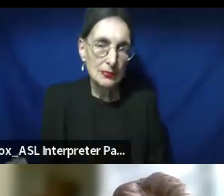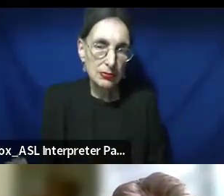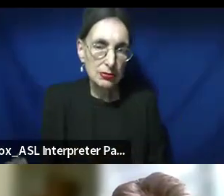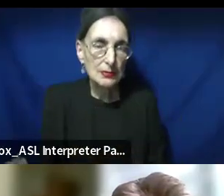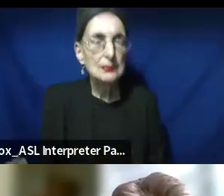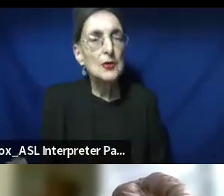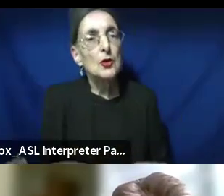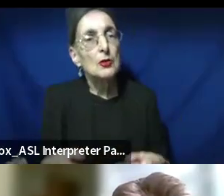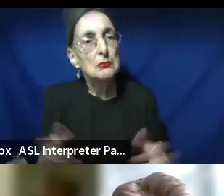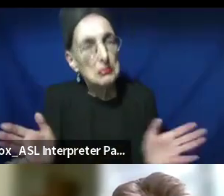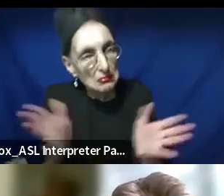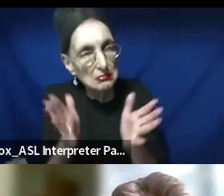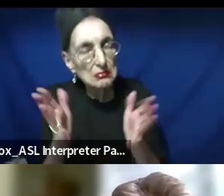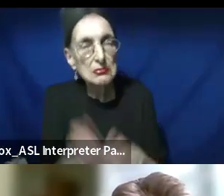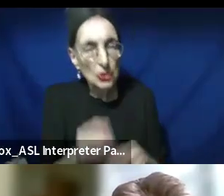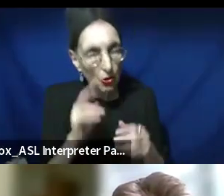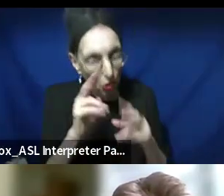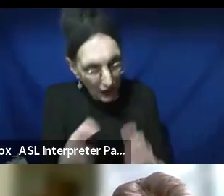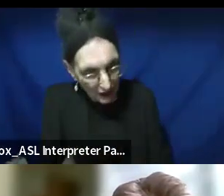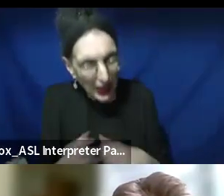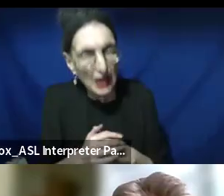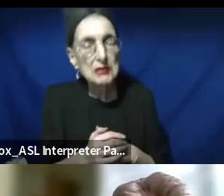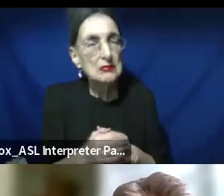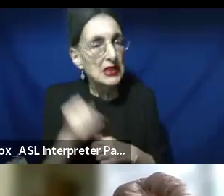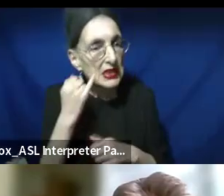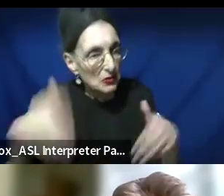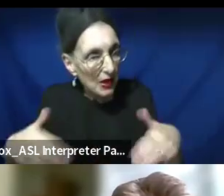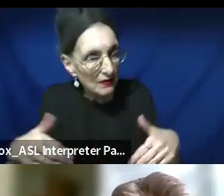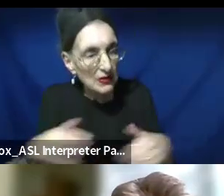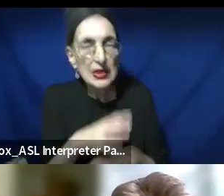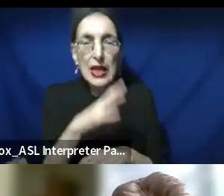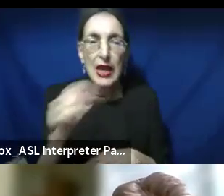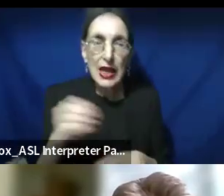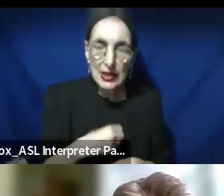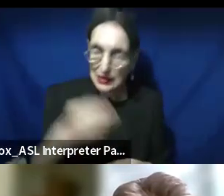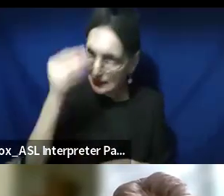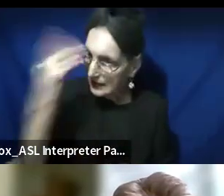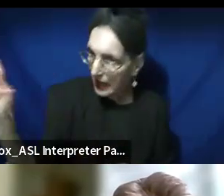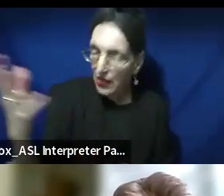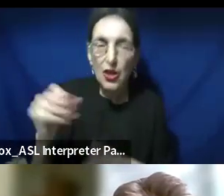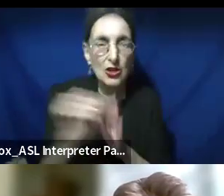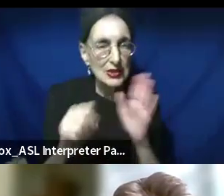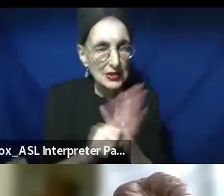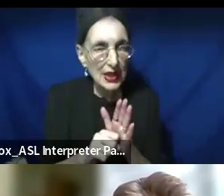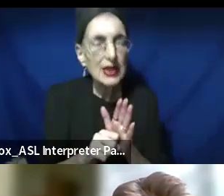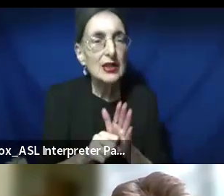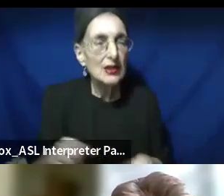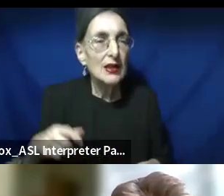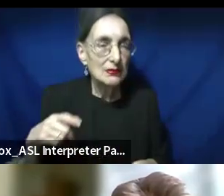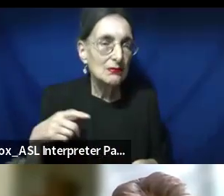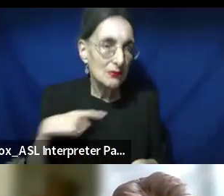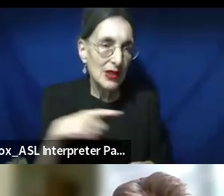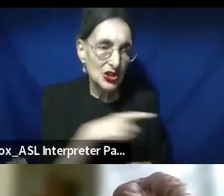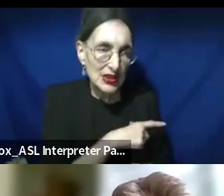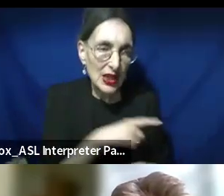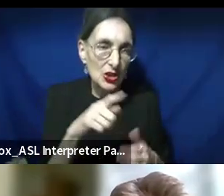at it, engage if you haven't already, and advocate to our state legislators about the importance of passing this bill. And with